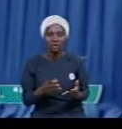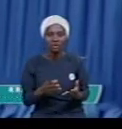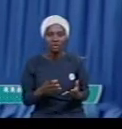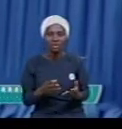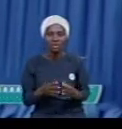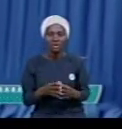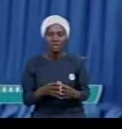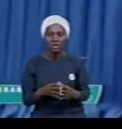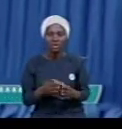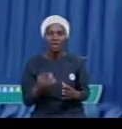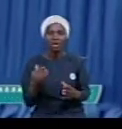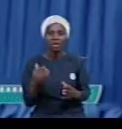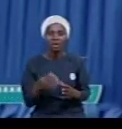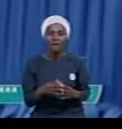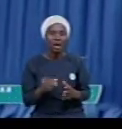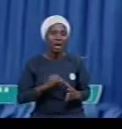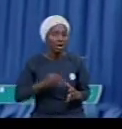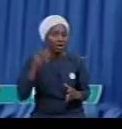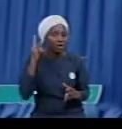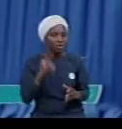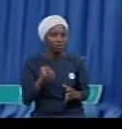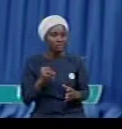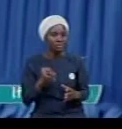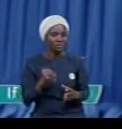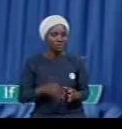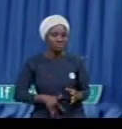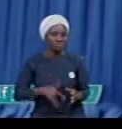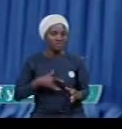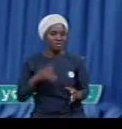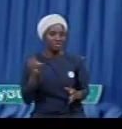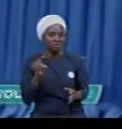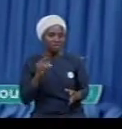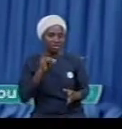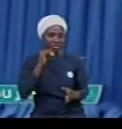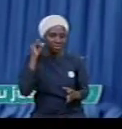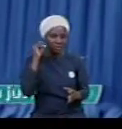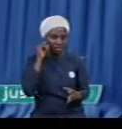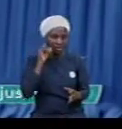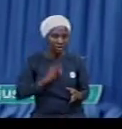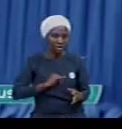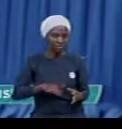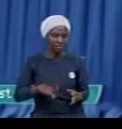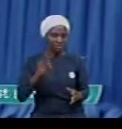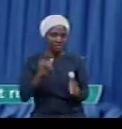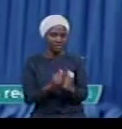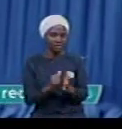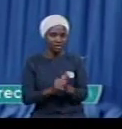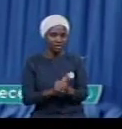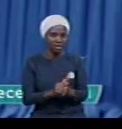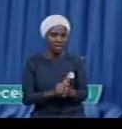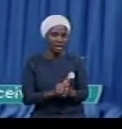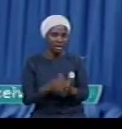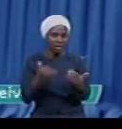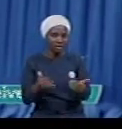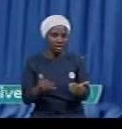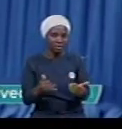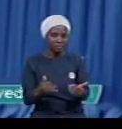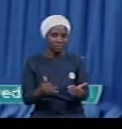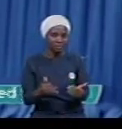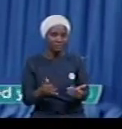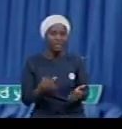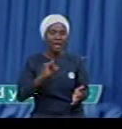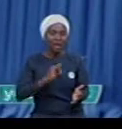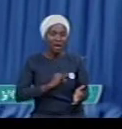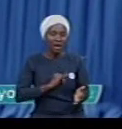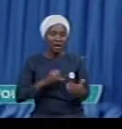Whenever I was pressed yesterday, I discovered that because I've now developed the habit of now rushing to the restroom whenever